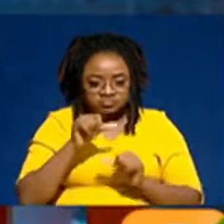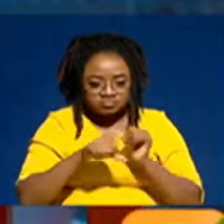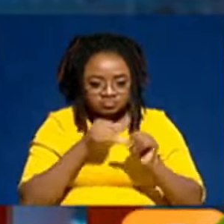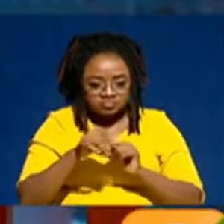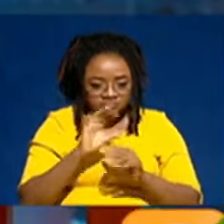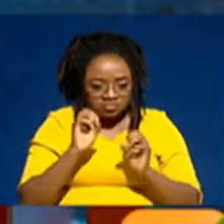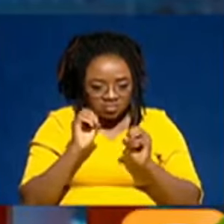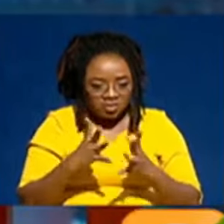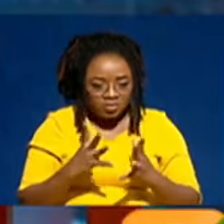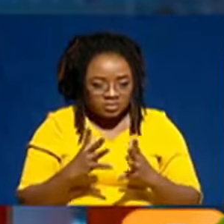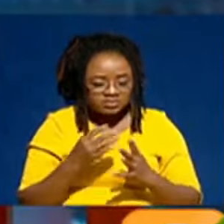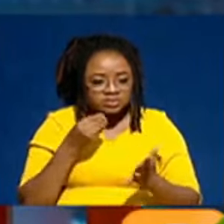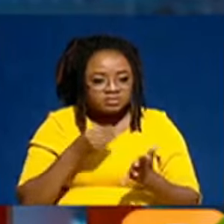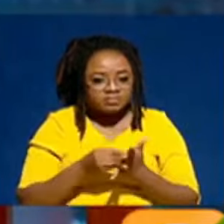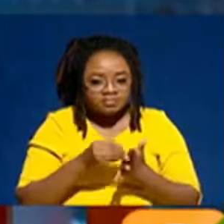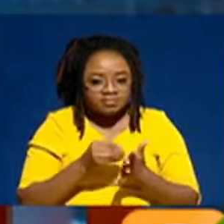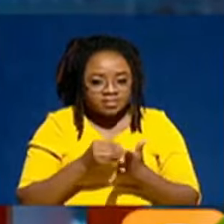money